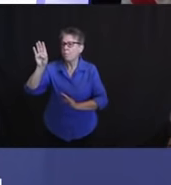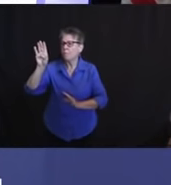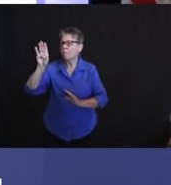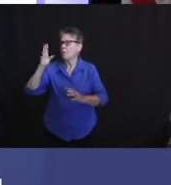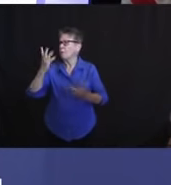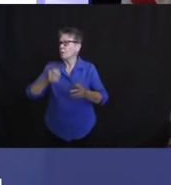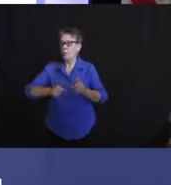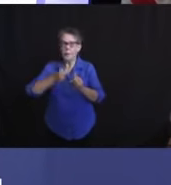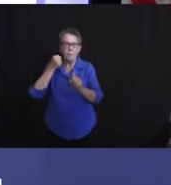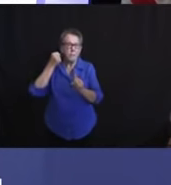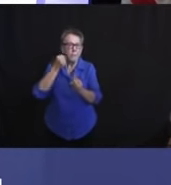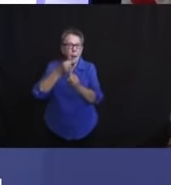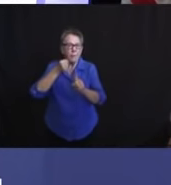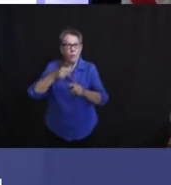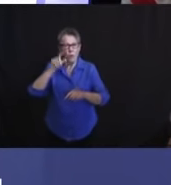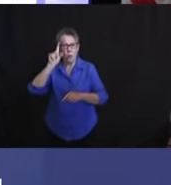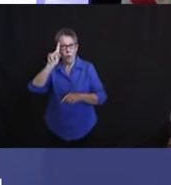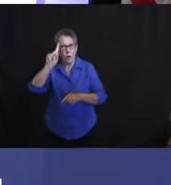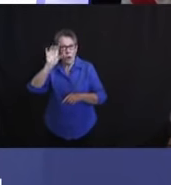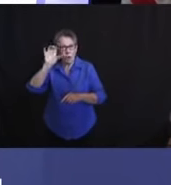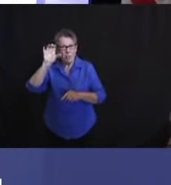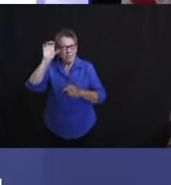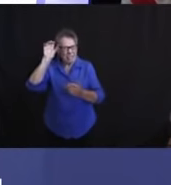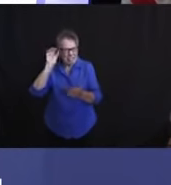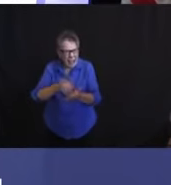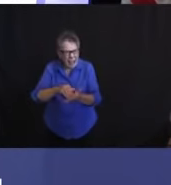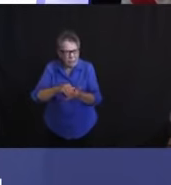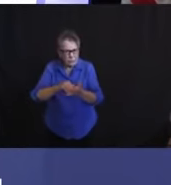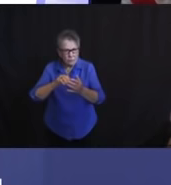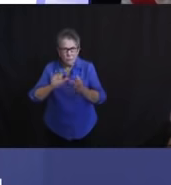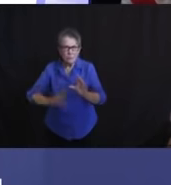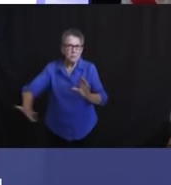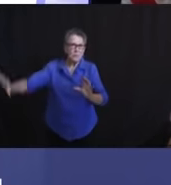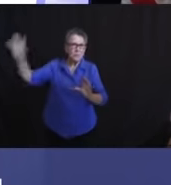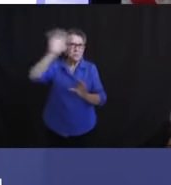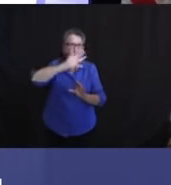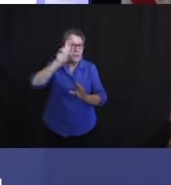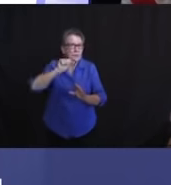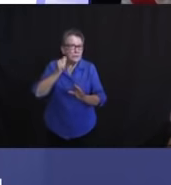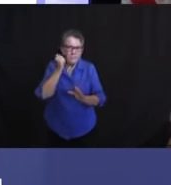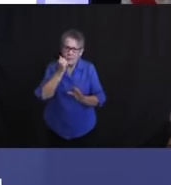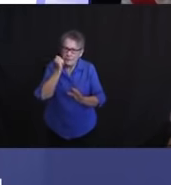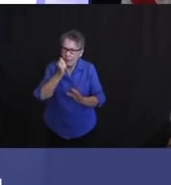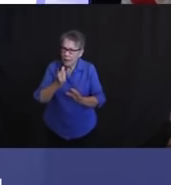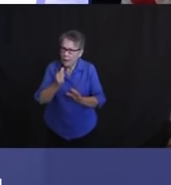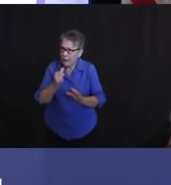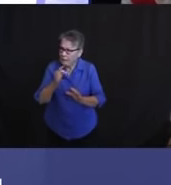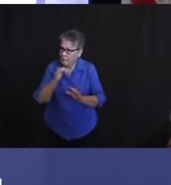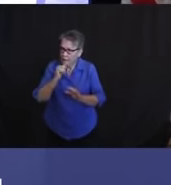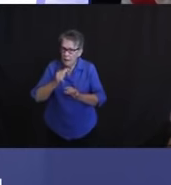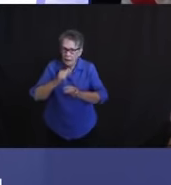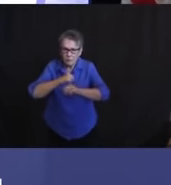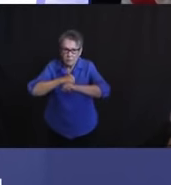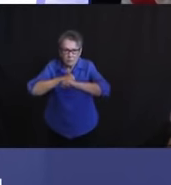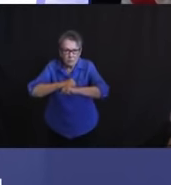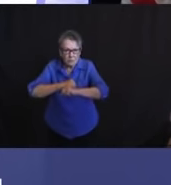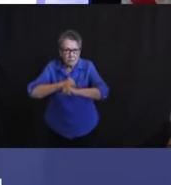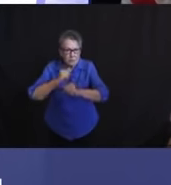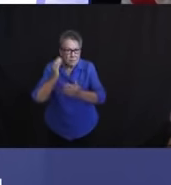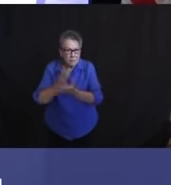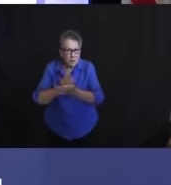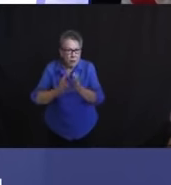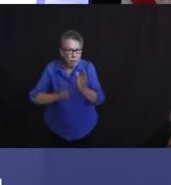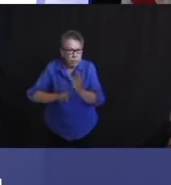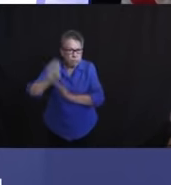that are doing well are vulnerable. Dr. Ann Suchat, Principal Deputy Director of CDC, said earlier